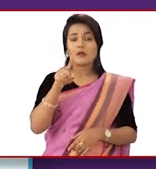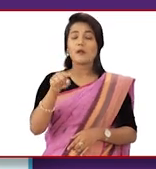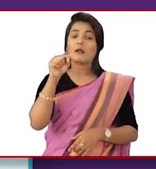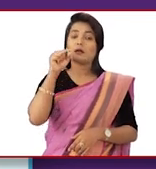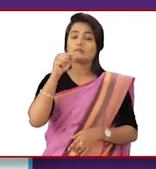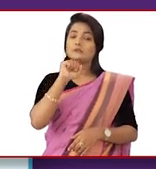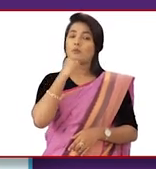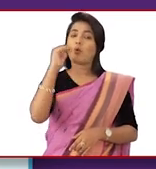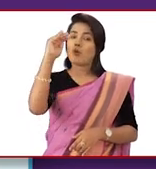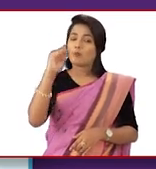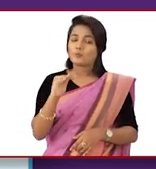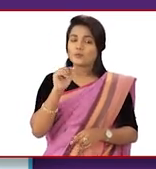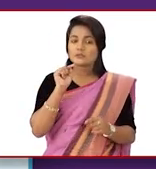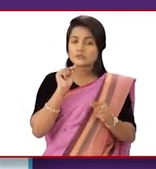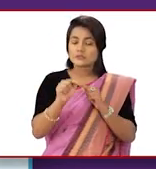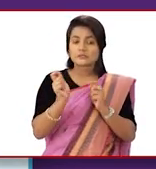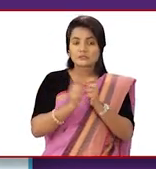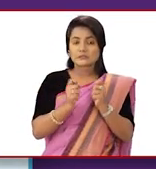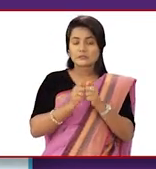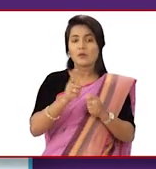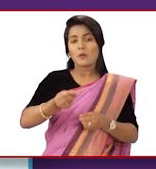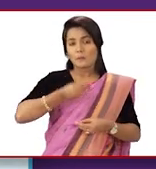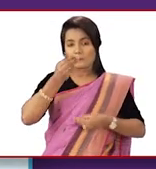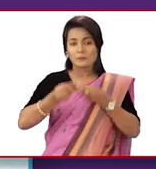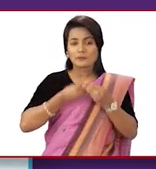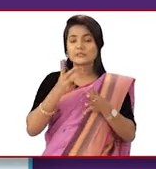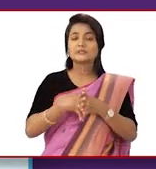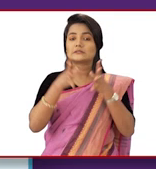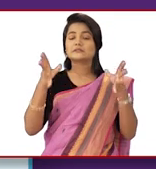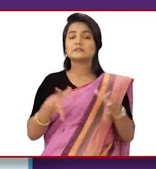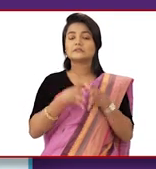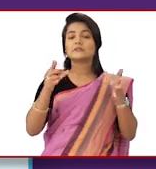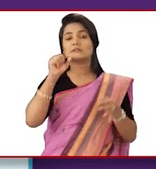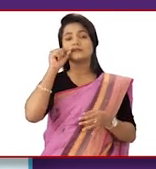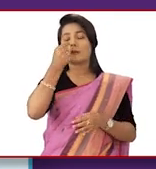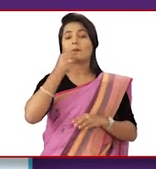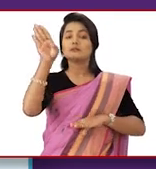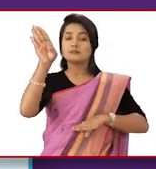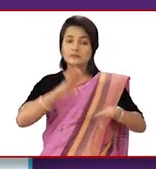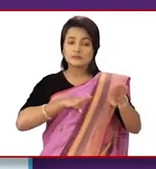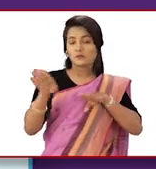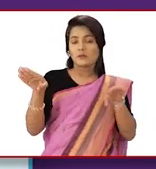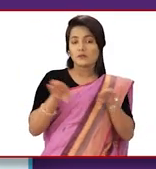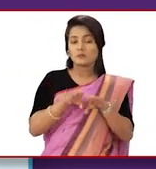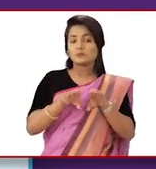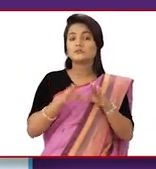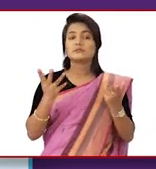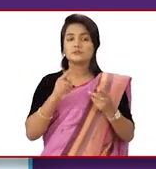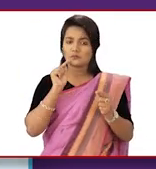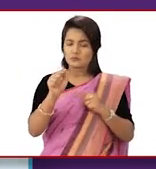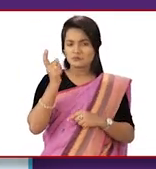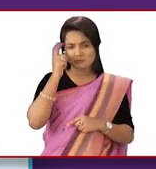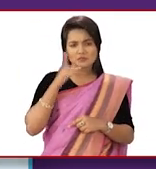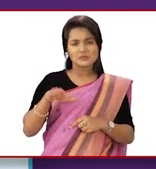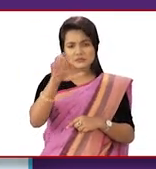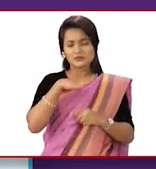men are not actively speaking in favor of gender equality adequately? Do you think enough men are